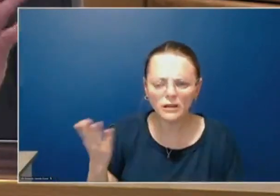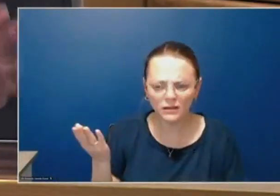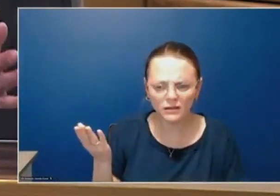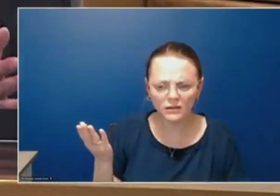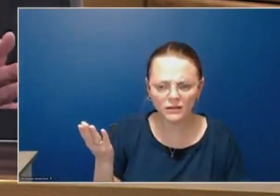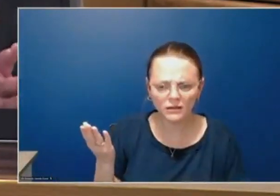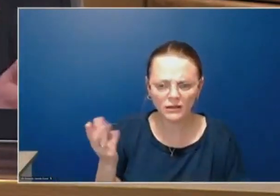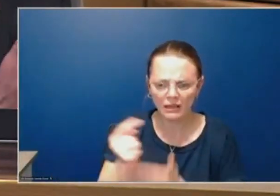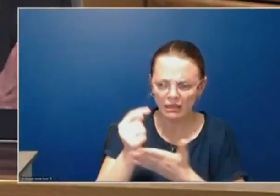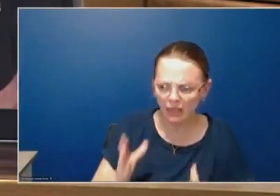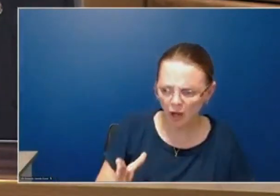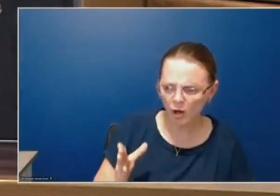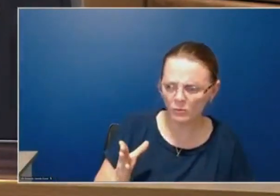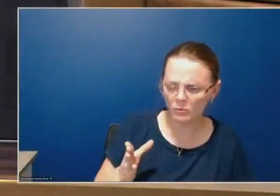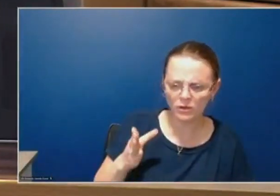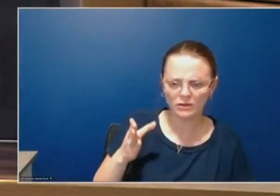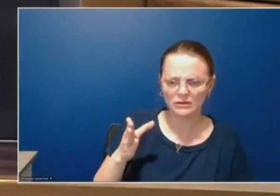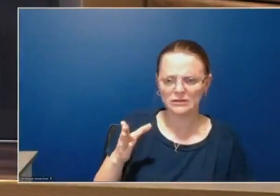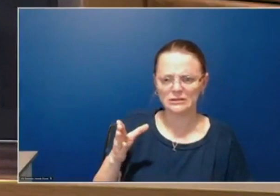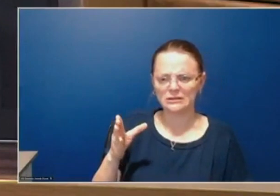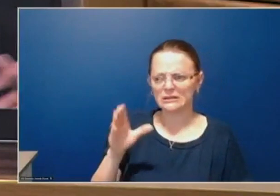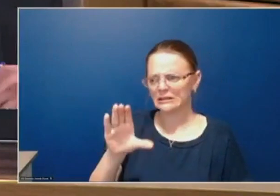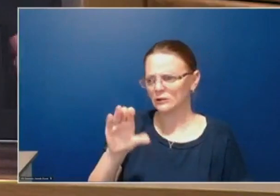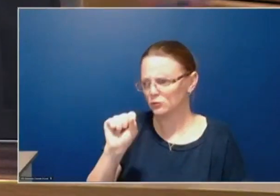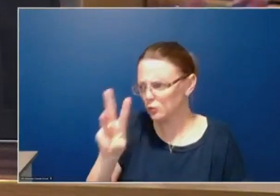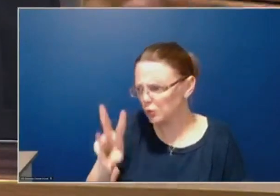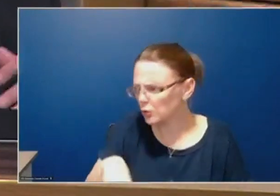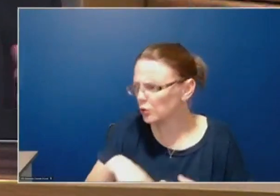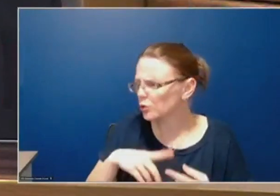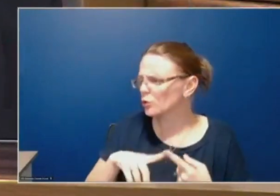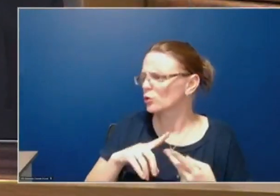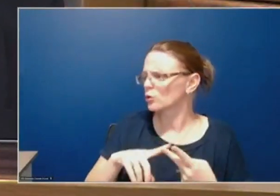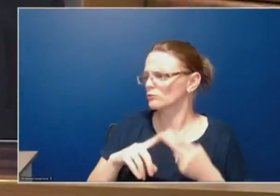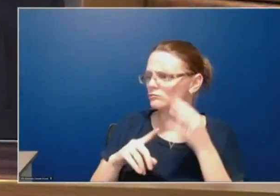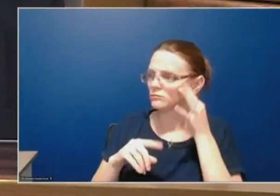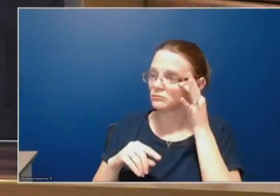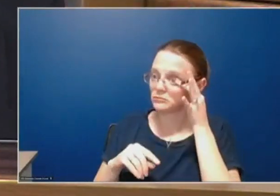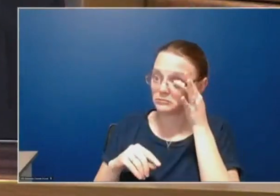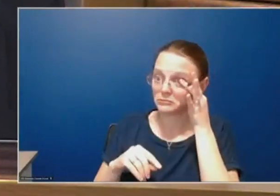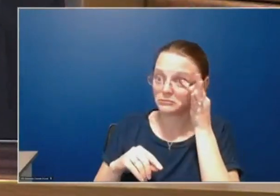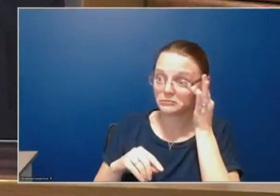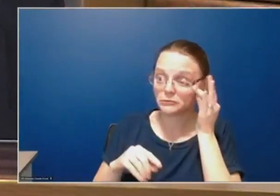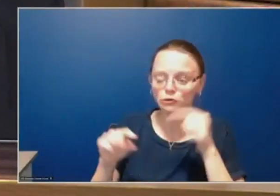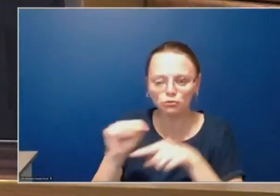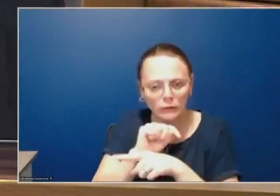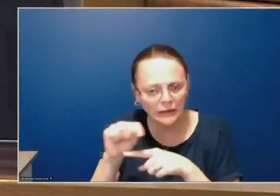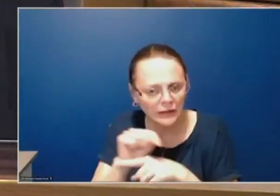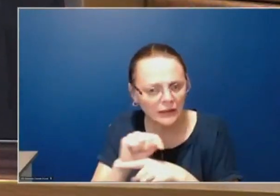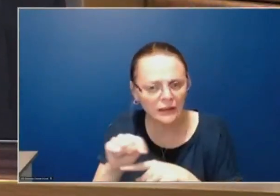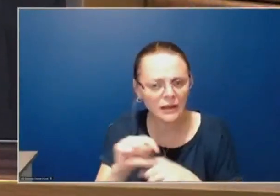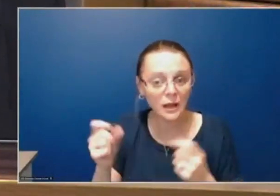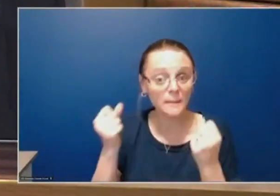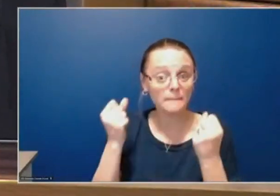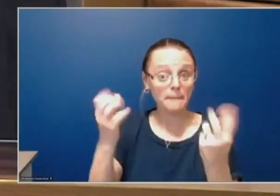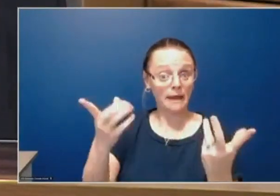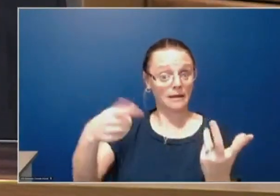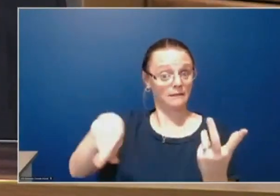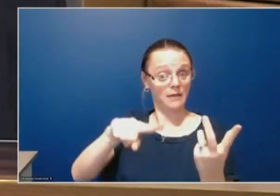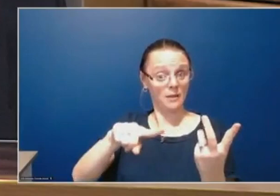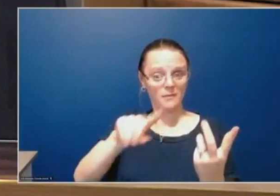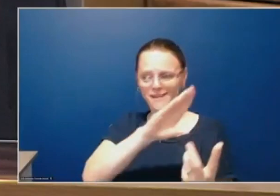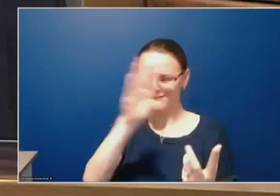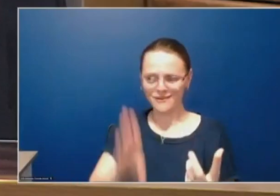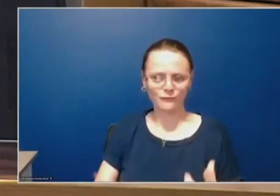They got clinical social workers, therapists. There's a wide array of training, and many of them have never been